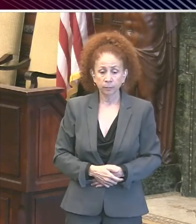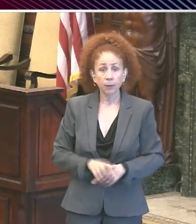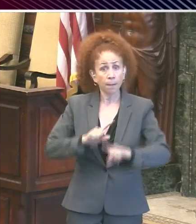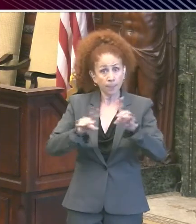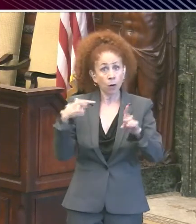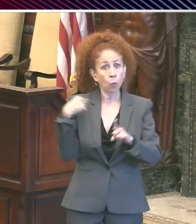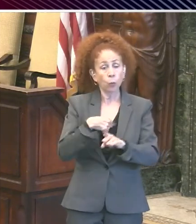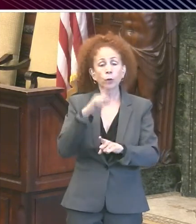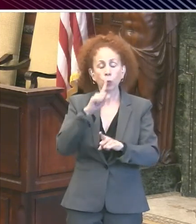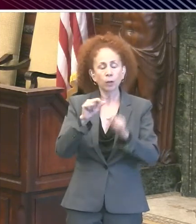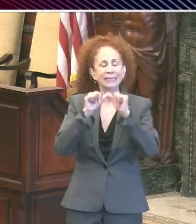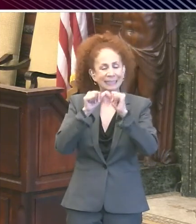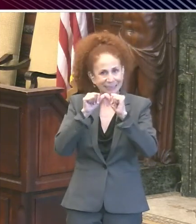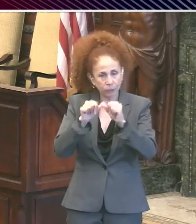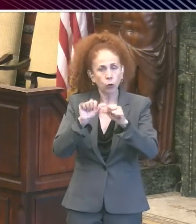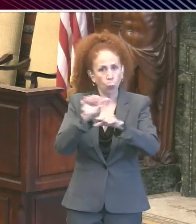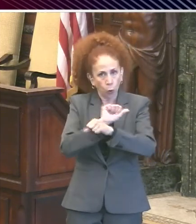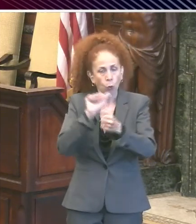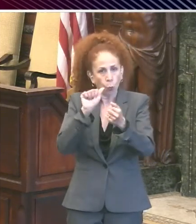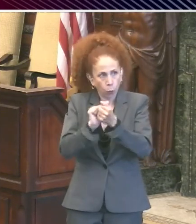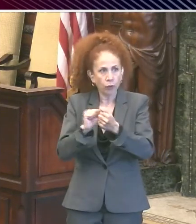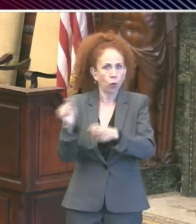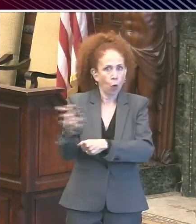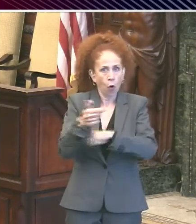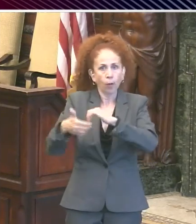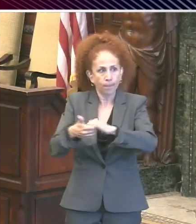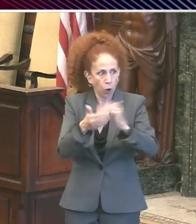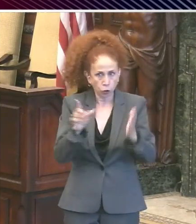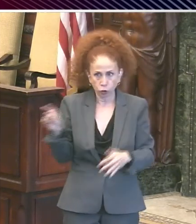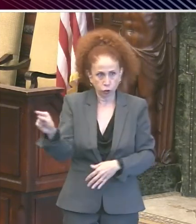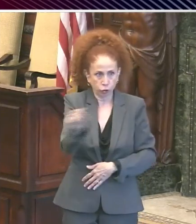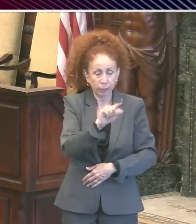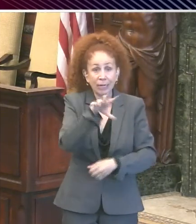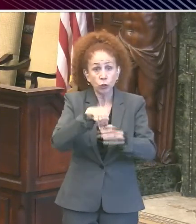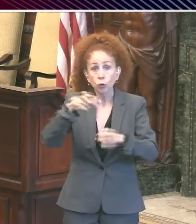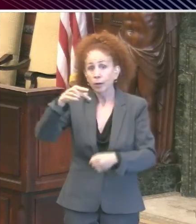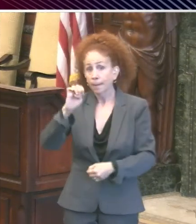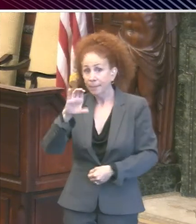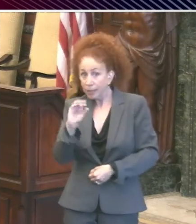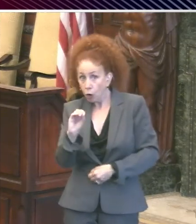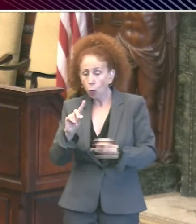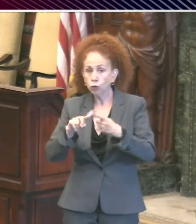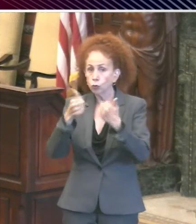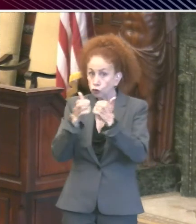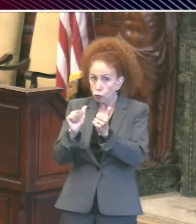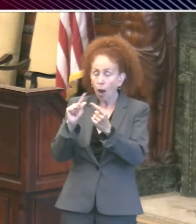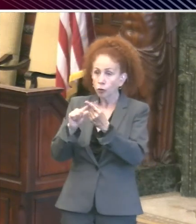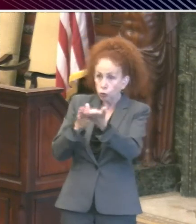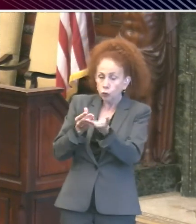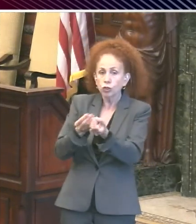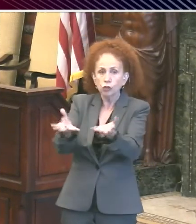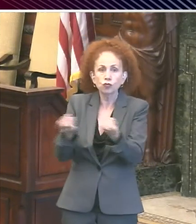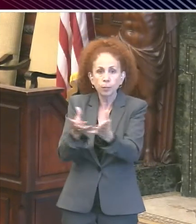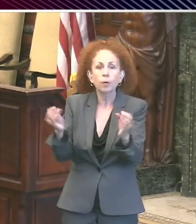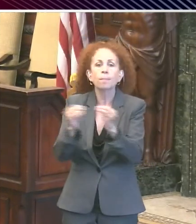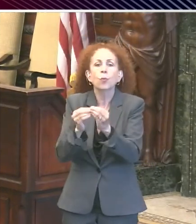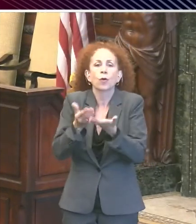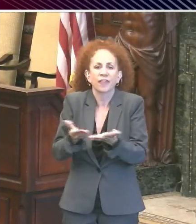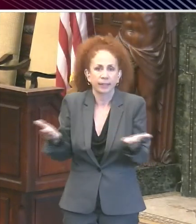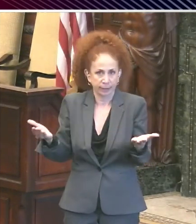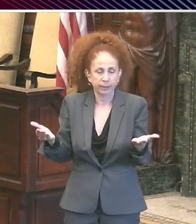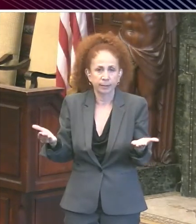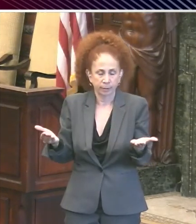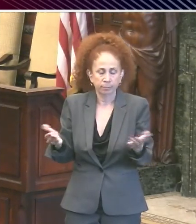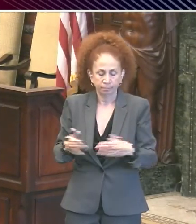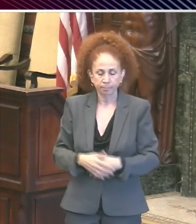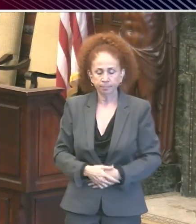But we are going to continue to work with all of our partners, including PICO, to try and distribute additional materials